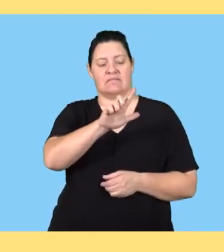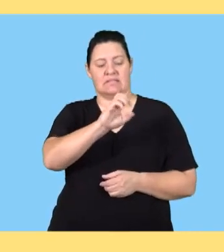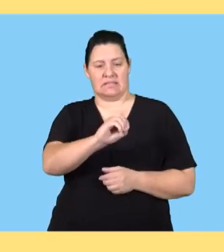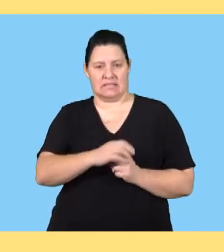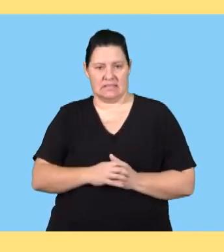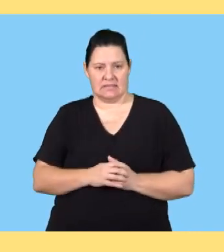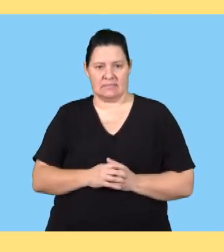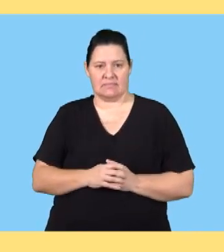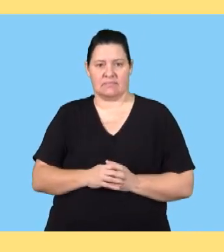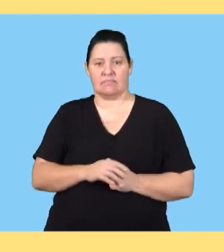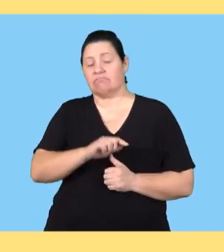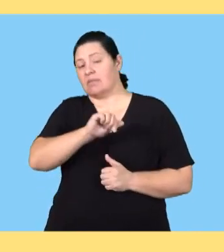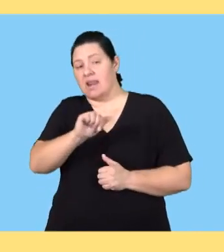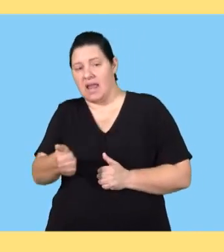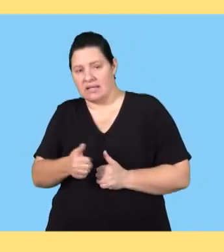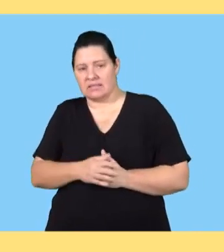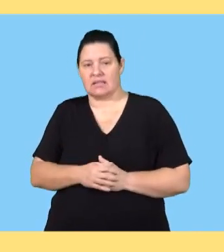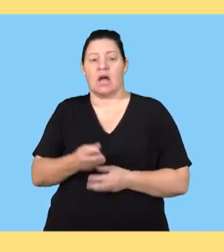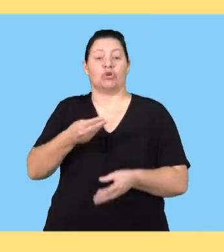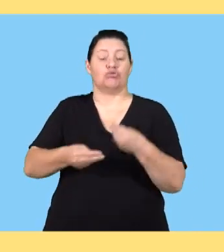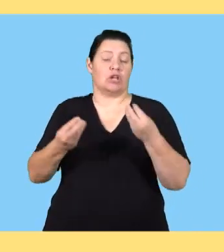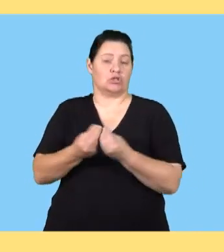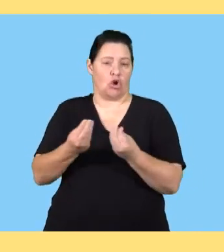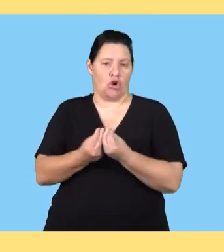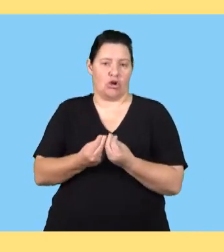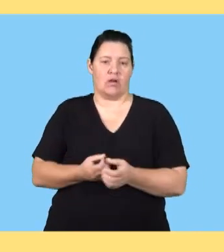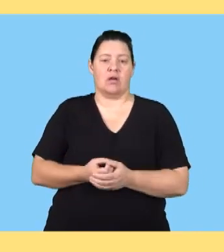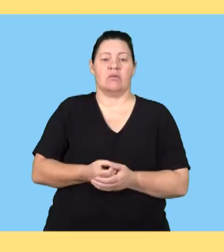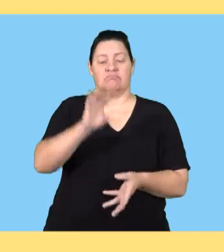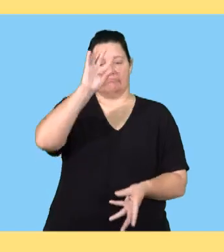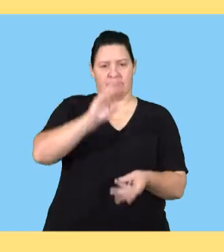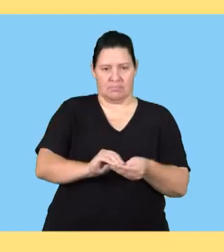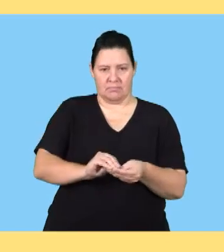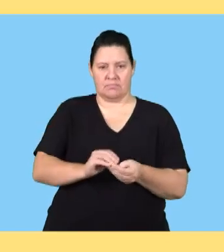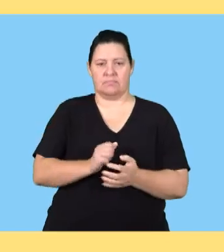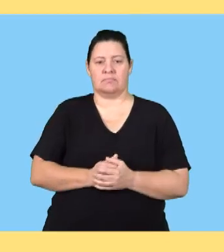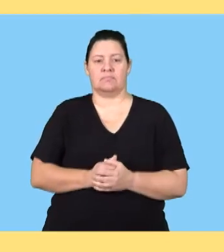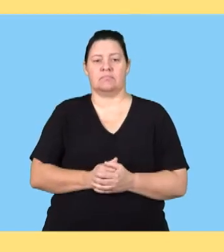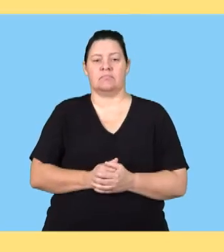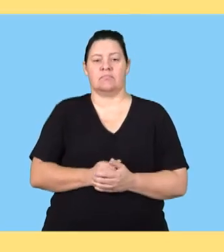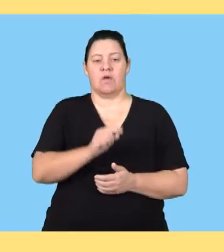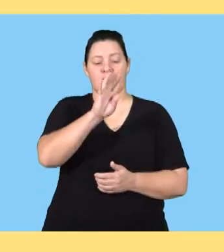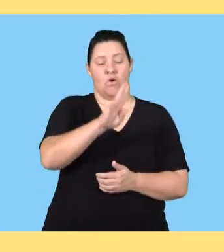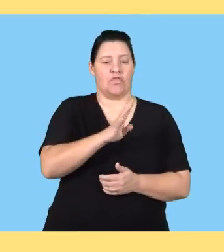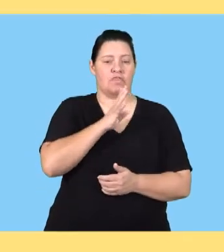16,570. Let's come to the next column, the trading stock column. You should get an amount which is